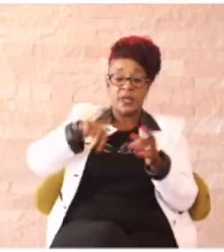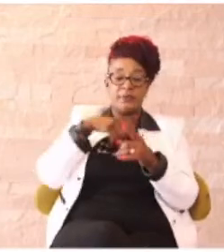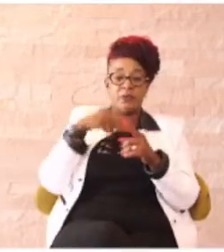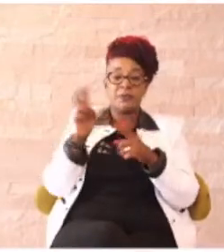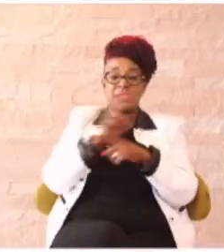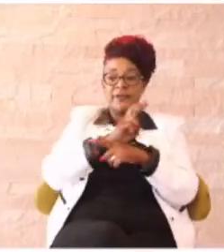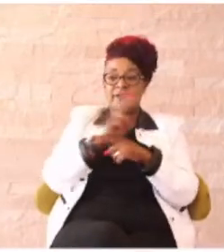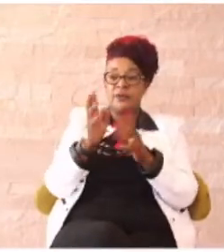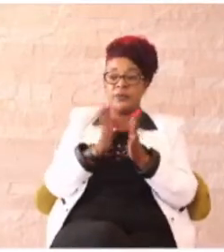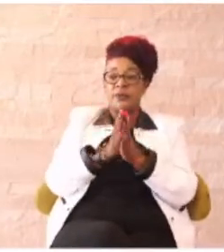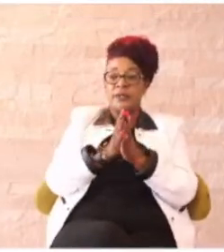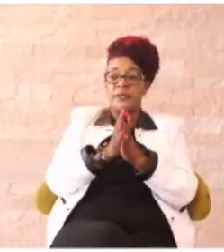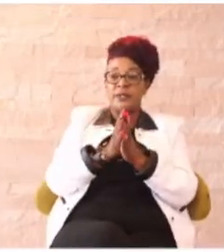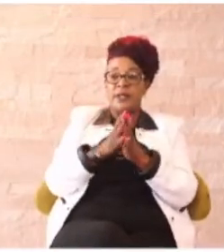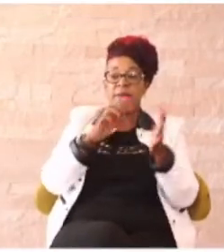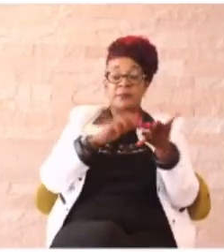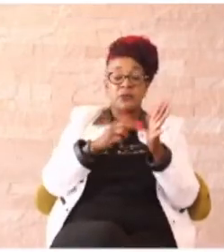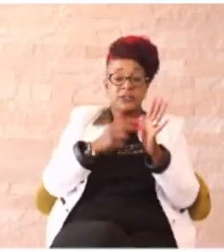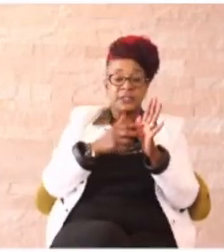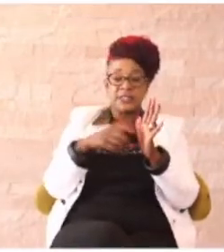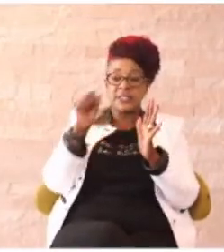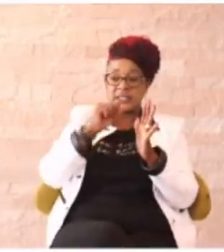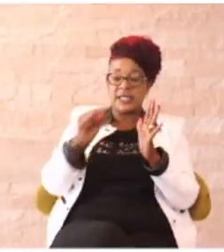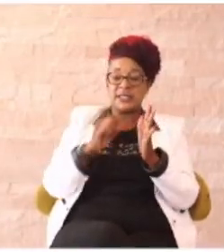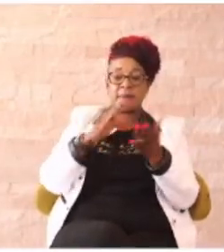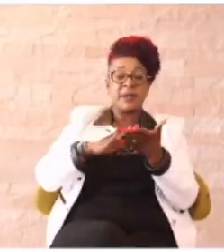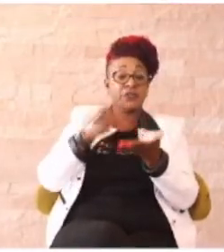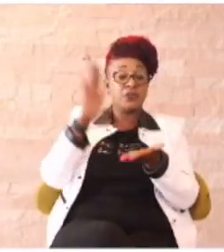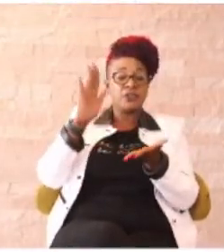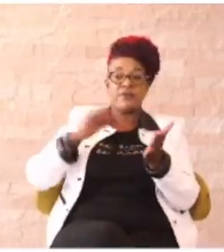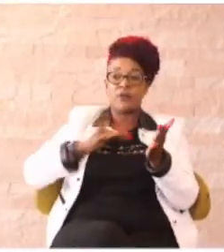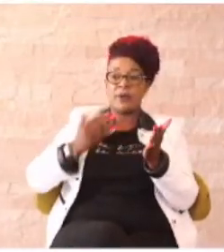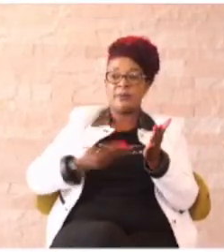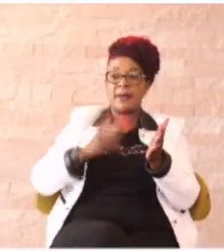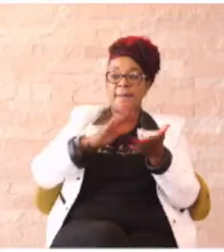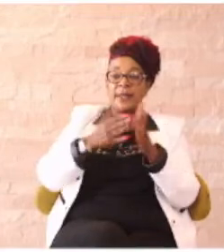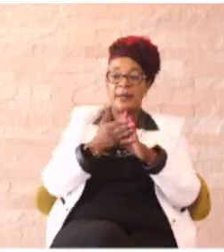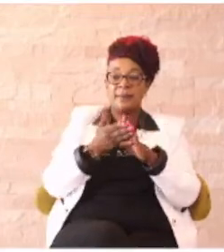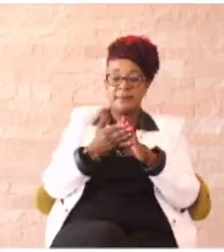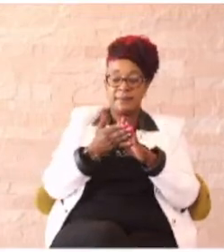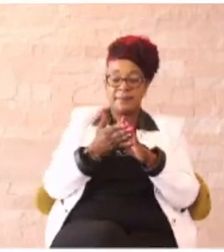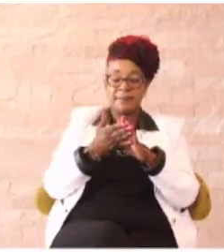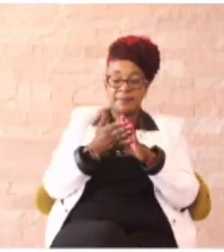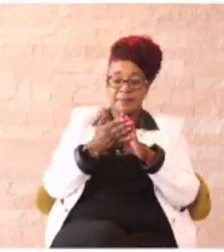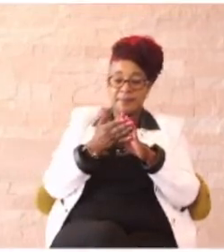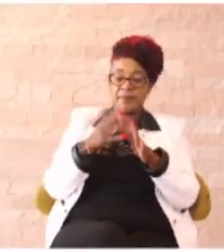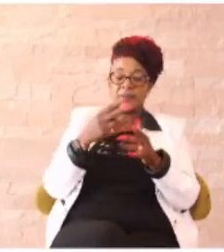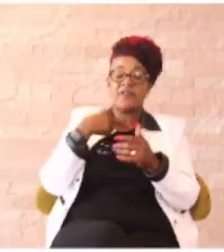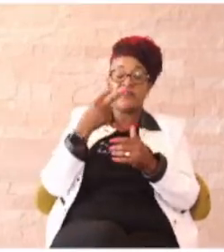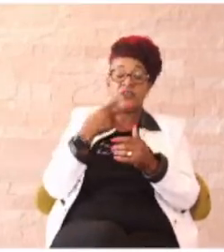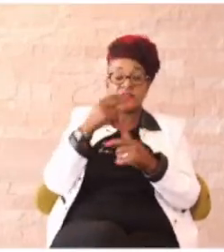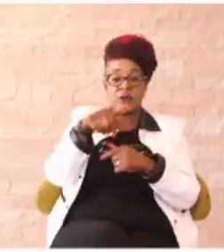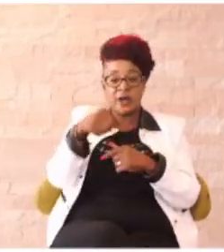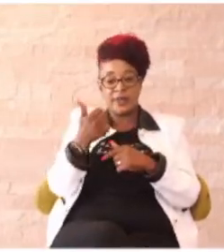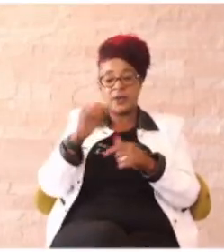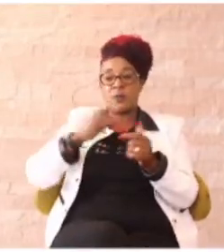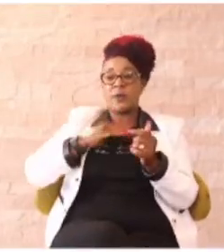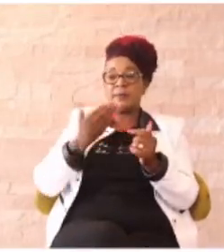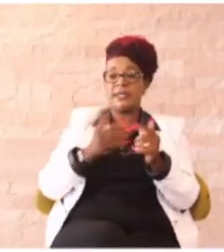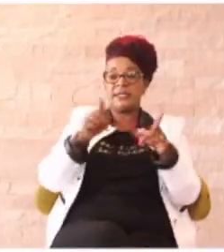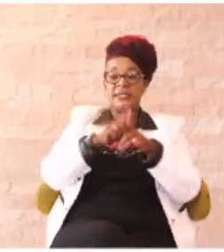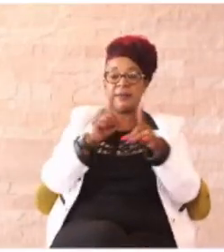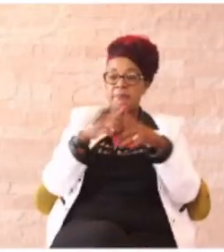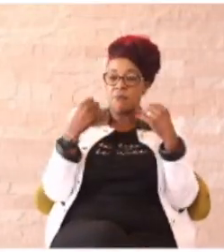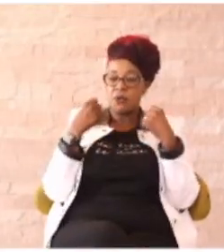the AWESOME project sites, majority of women became real voice for other women and boldly